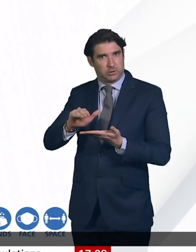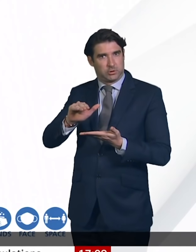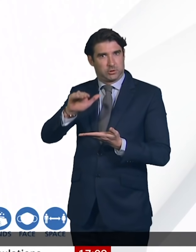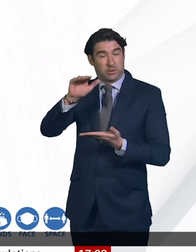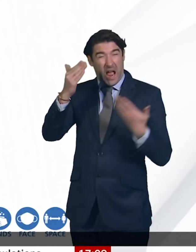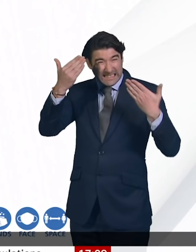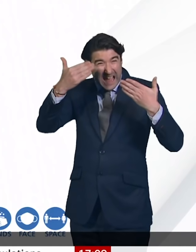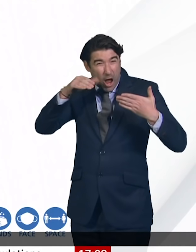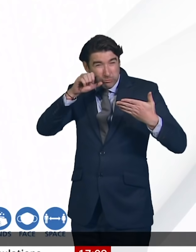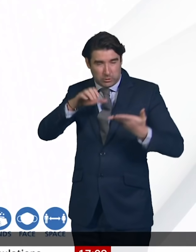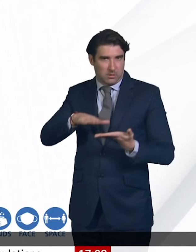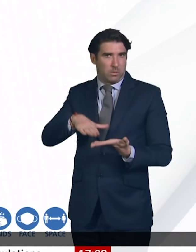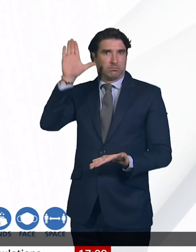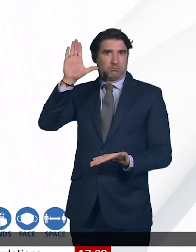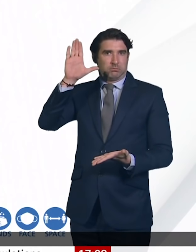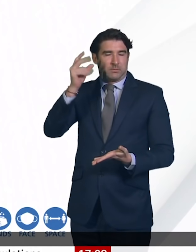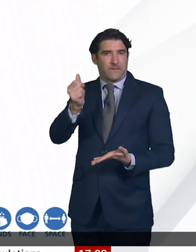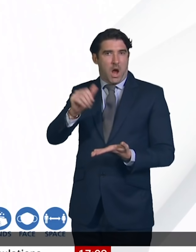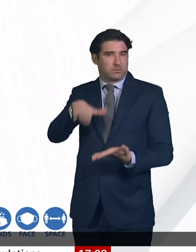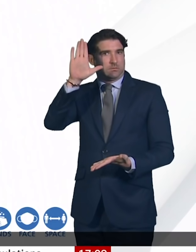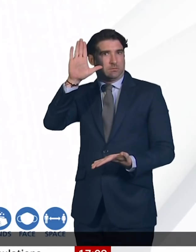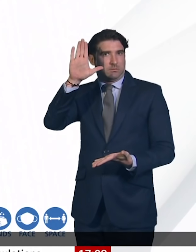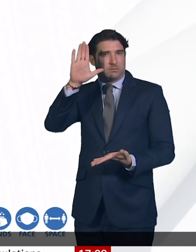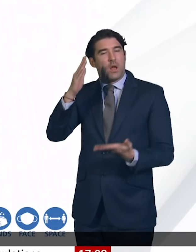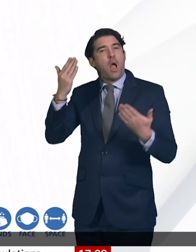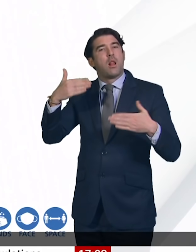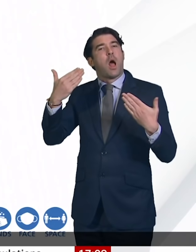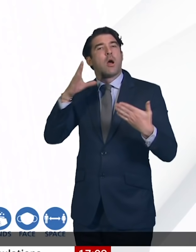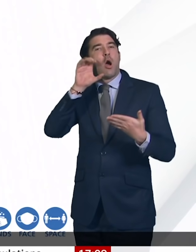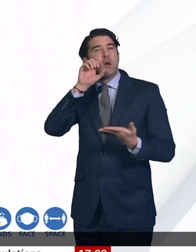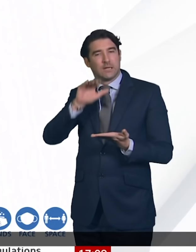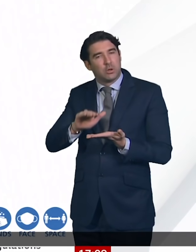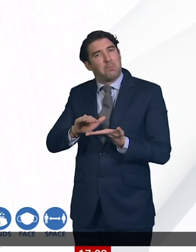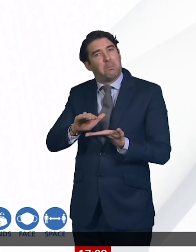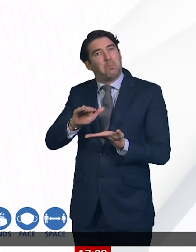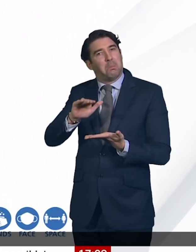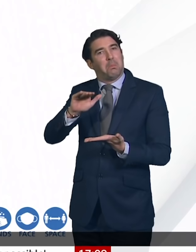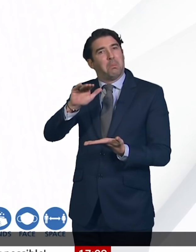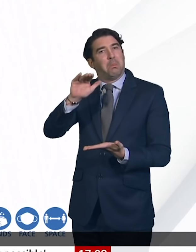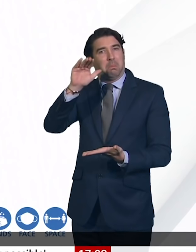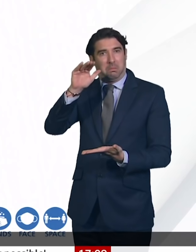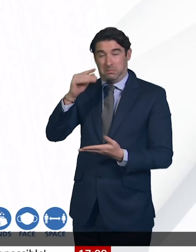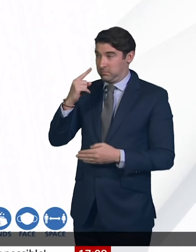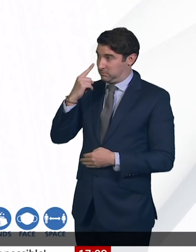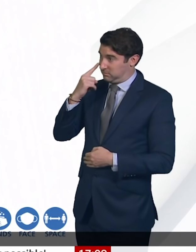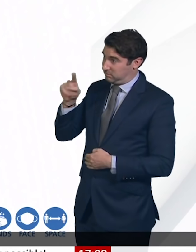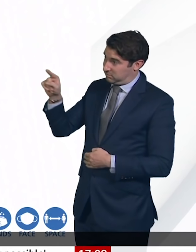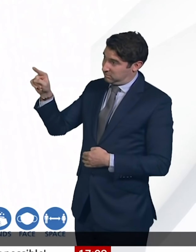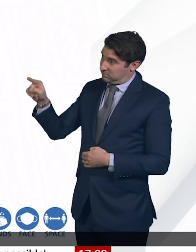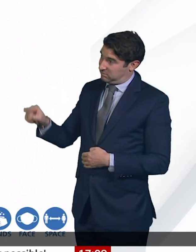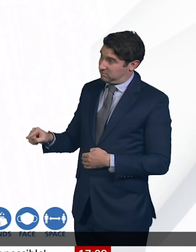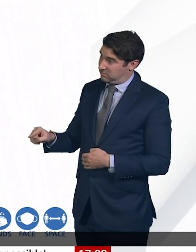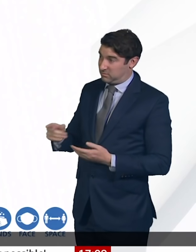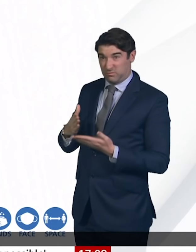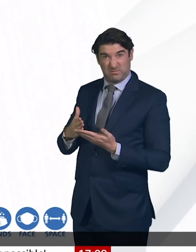the increase. So what you can see in this is that there's a general increase across the whole of England, and the same is also